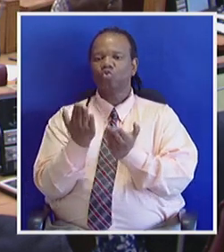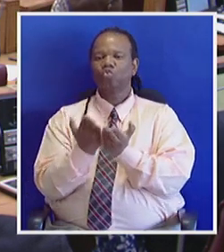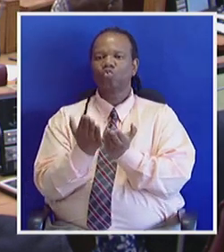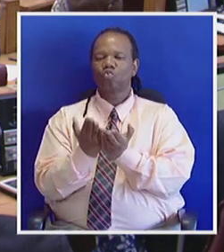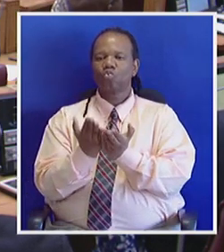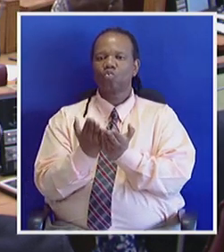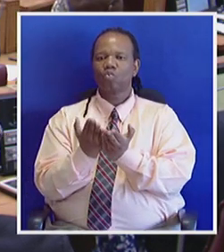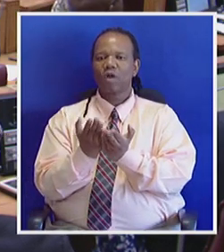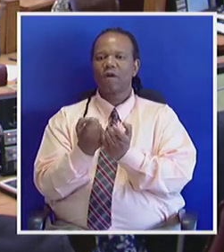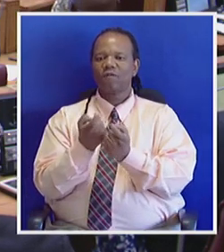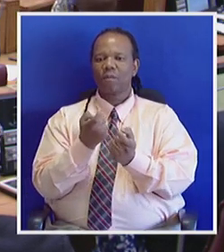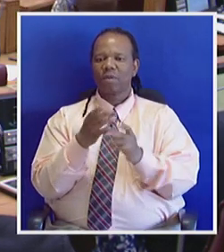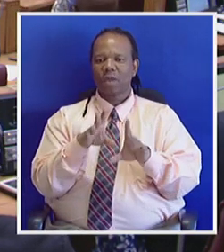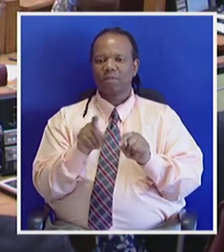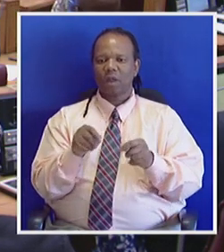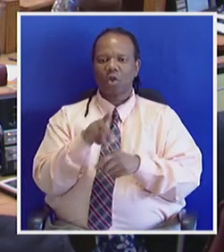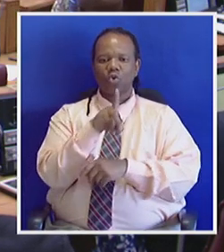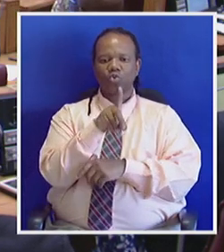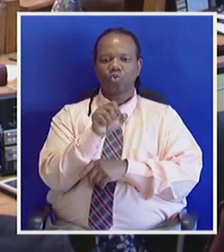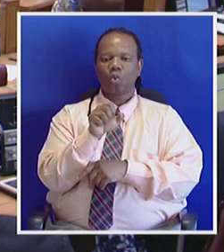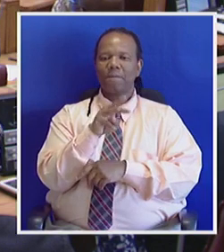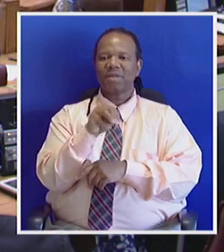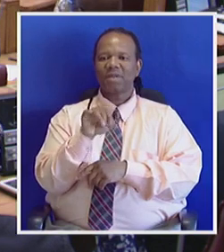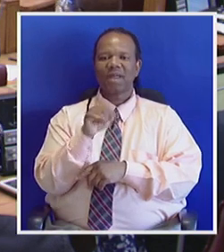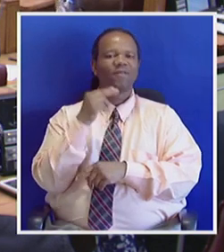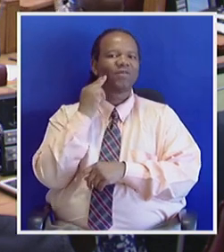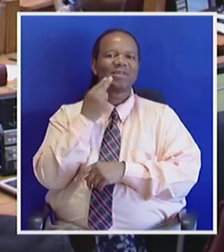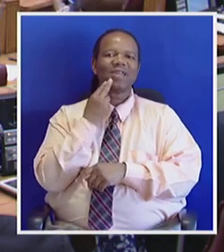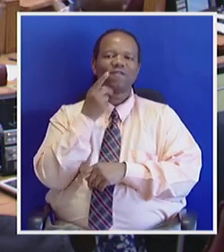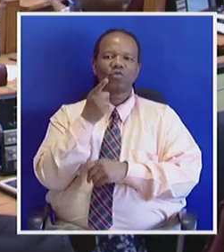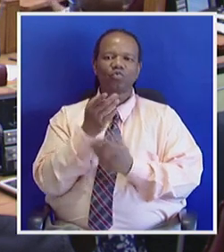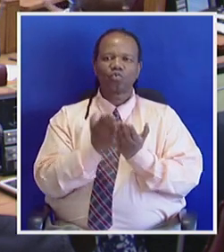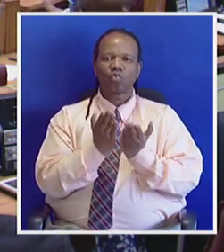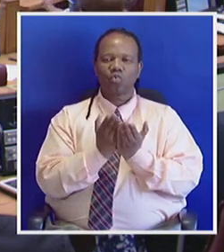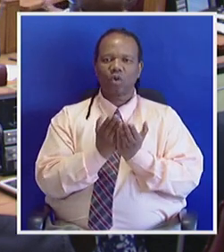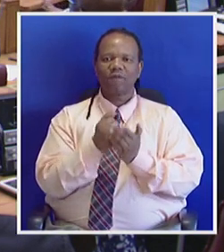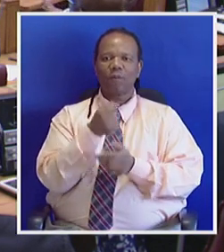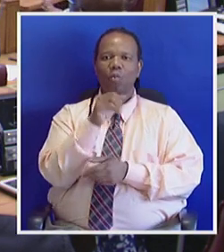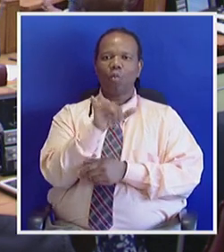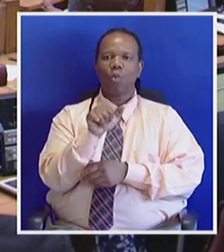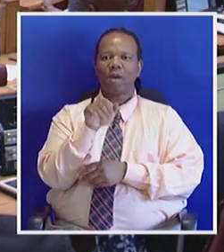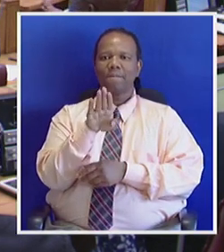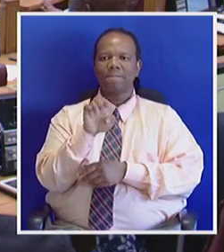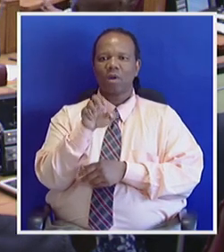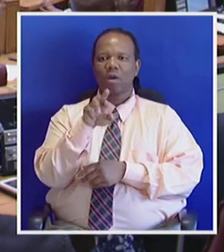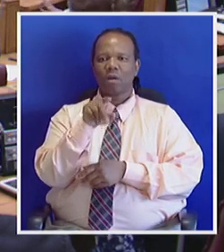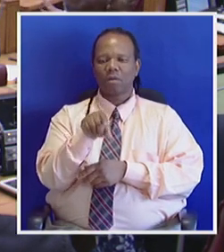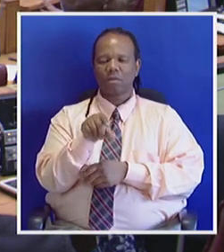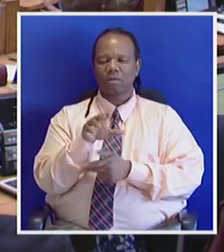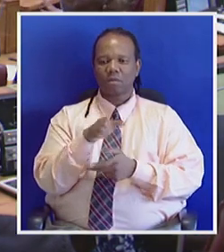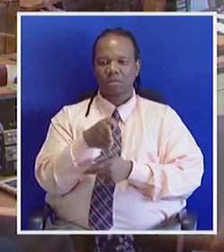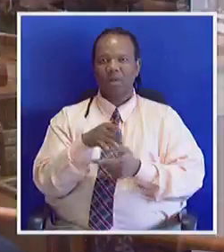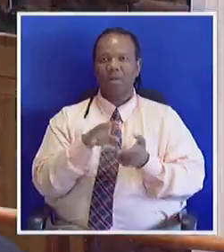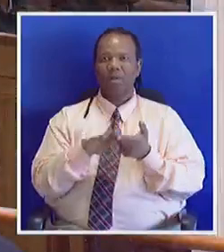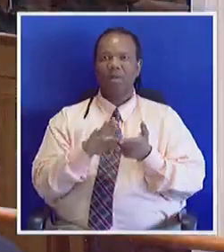Town, the Dominican School for the Deaf from Weinberg is here. We also have